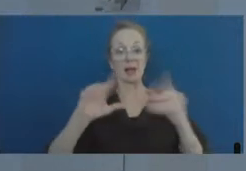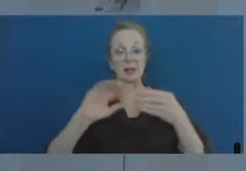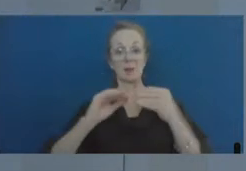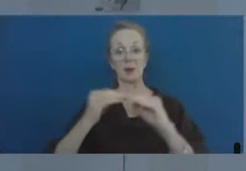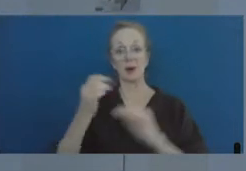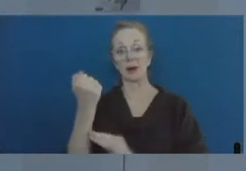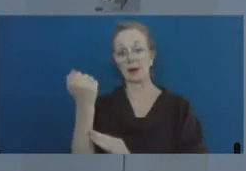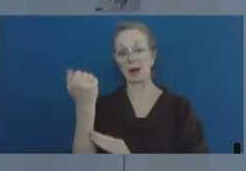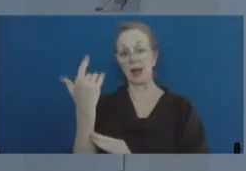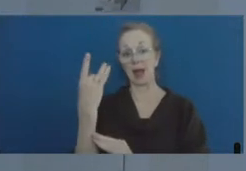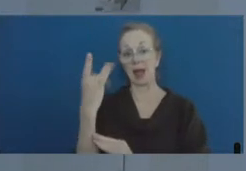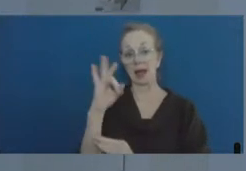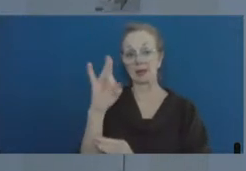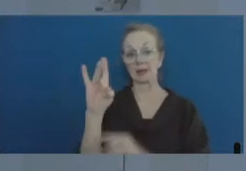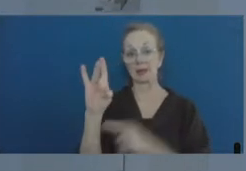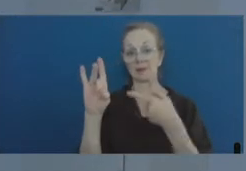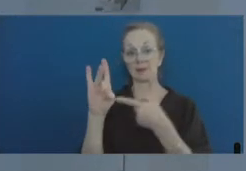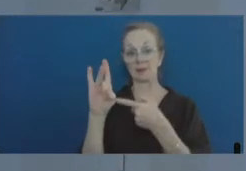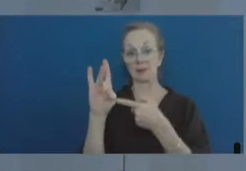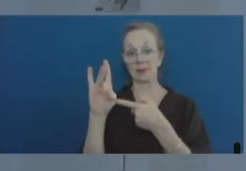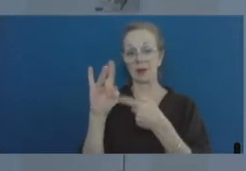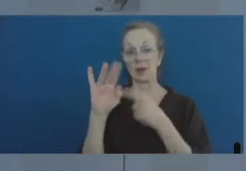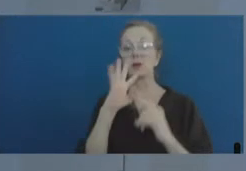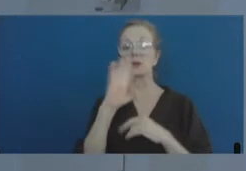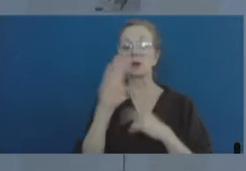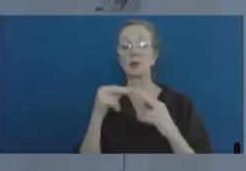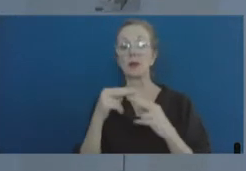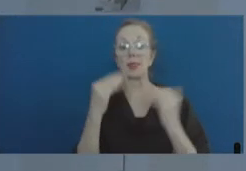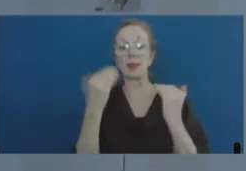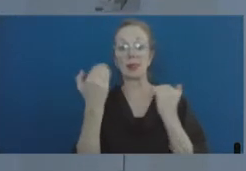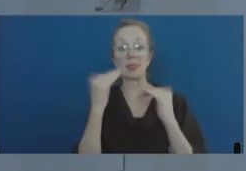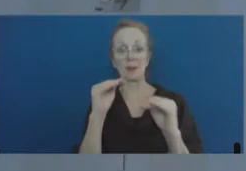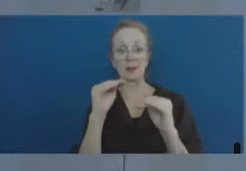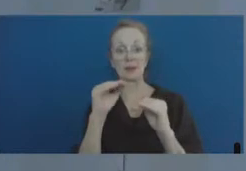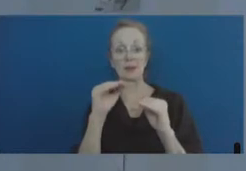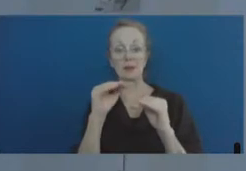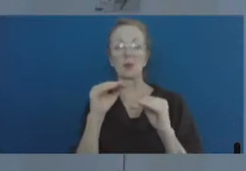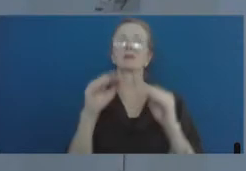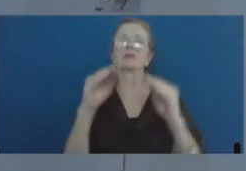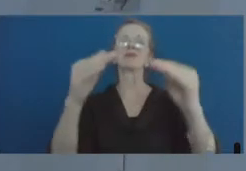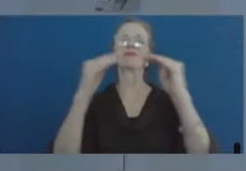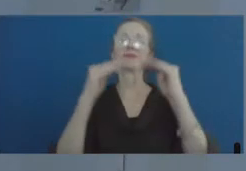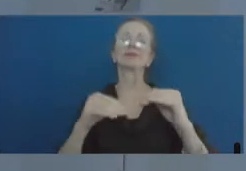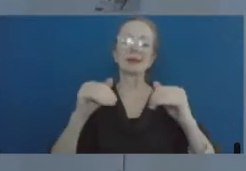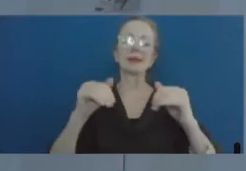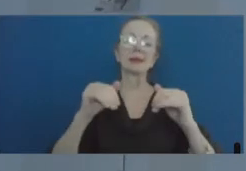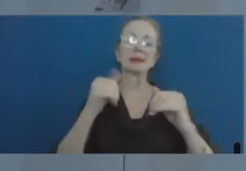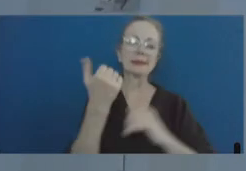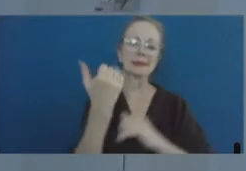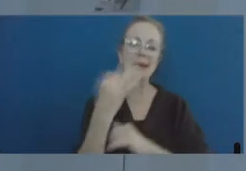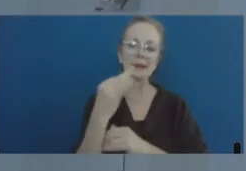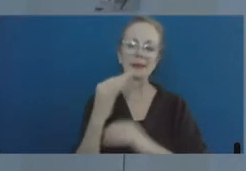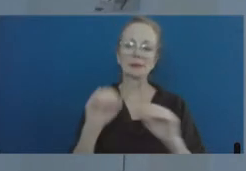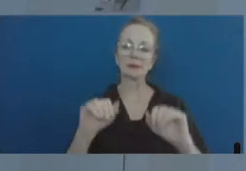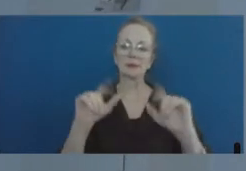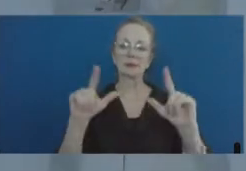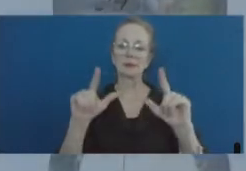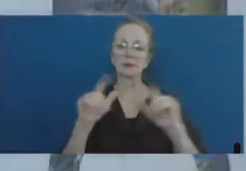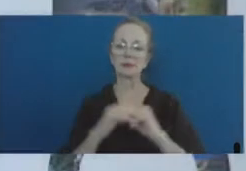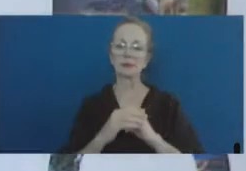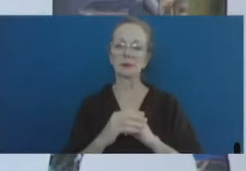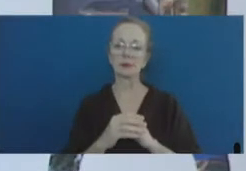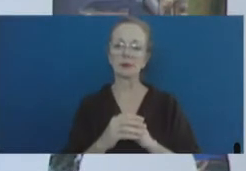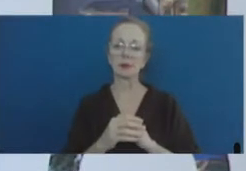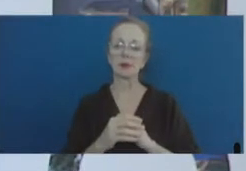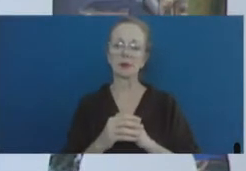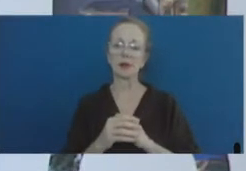limiting triplexes to corners, or really you can go to slide 19, where you've got the, yep, here. So